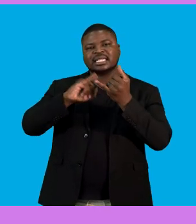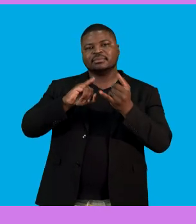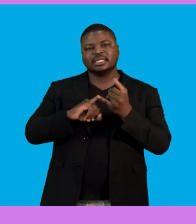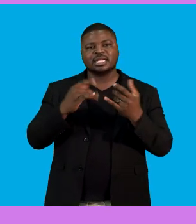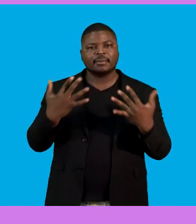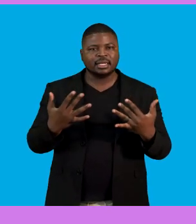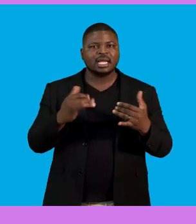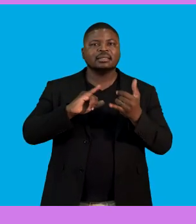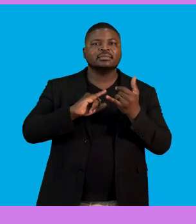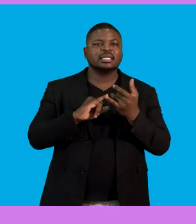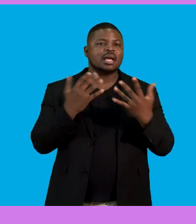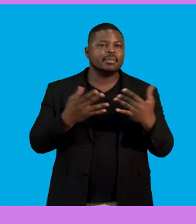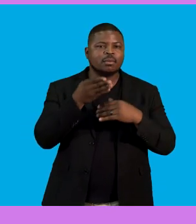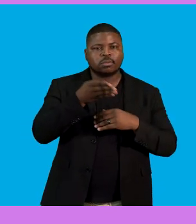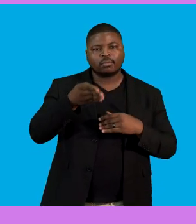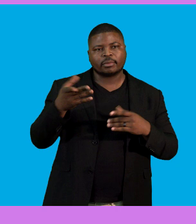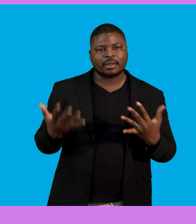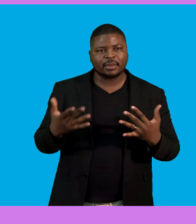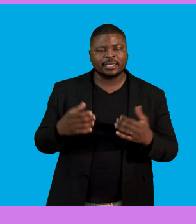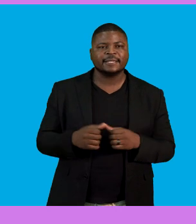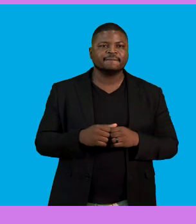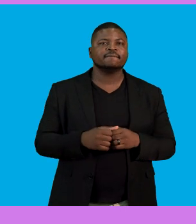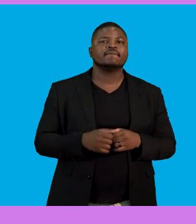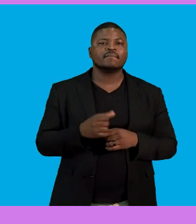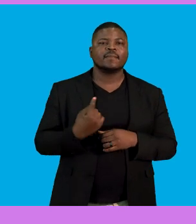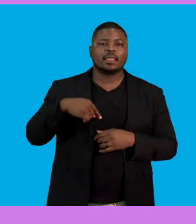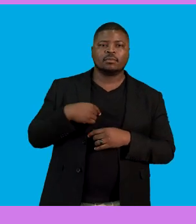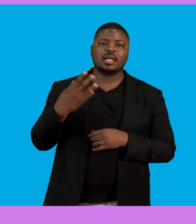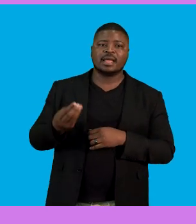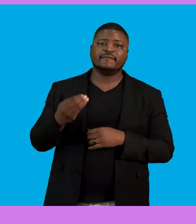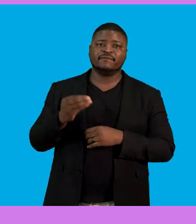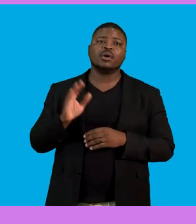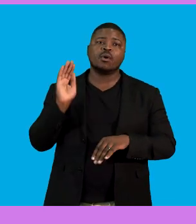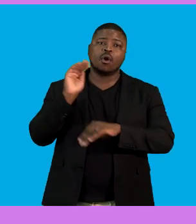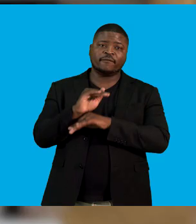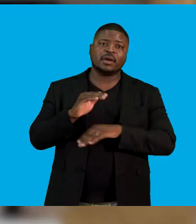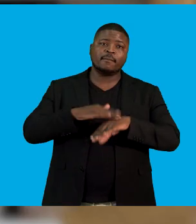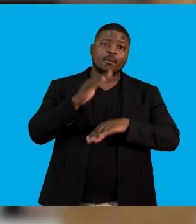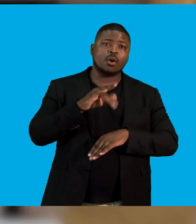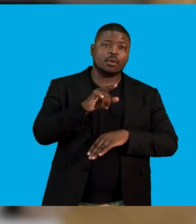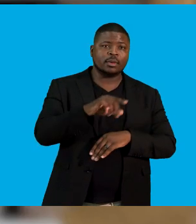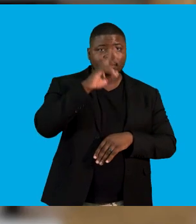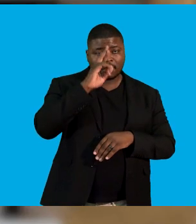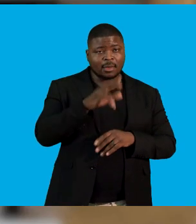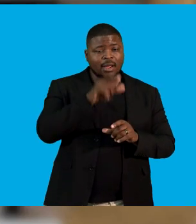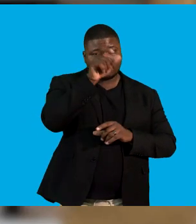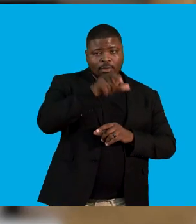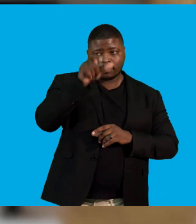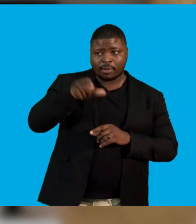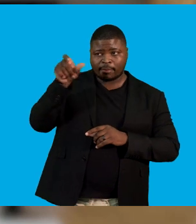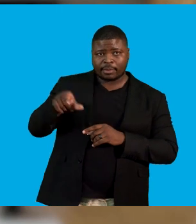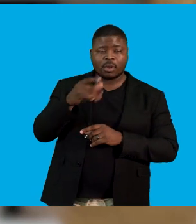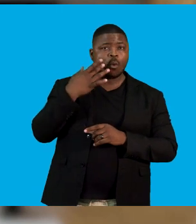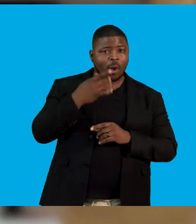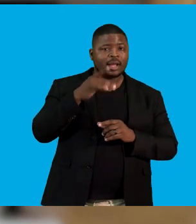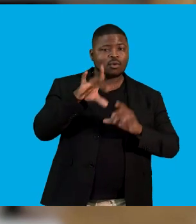How many subjects are given? How many subjects? We know that we've got more than the subject that is indicated here. But whenever we analyze a bar